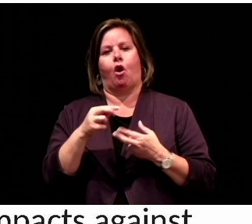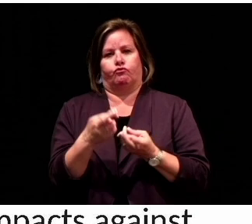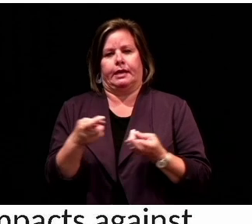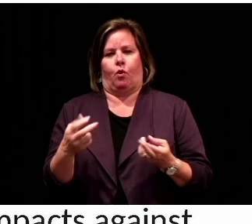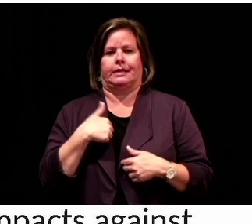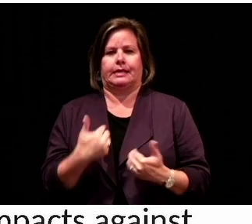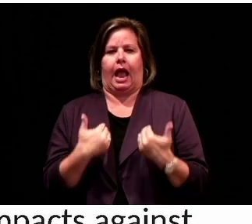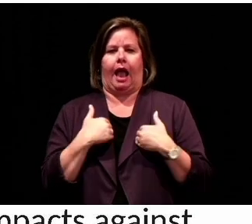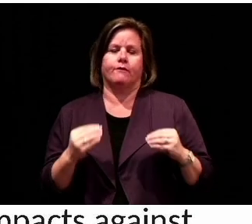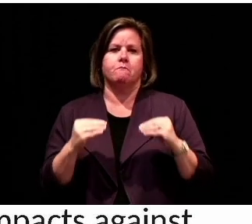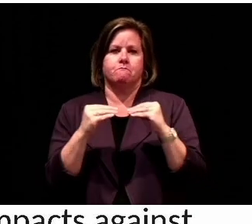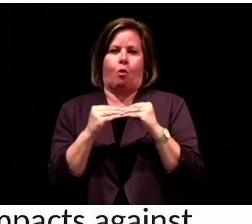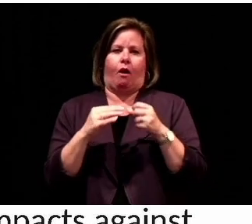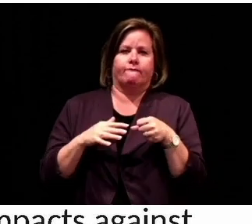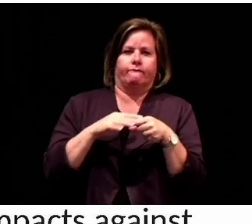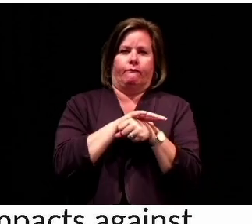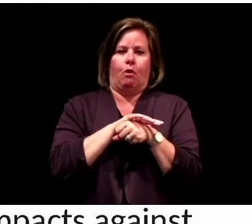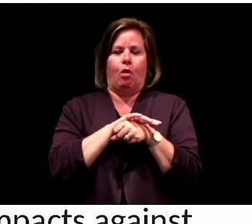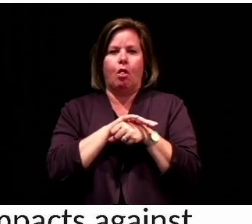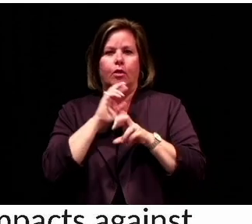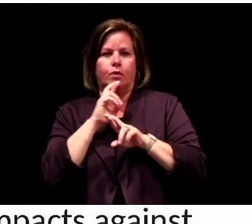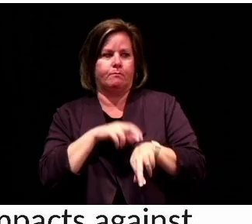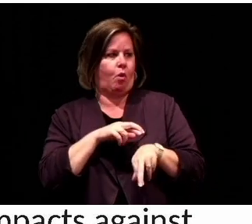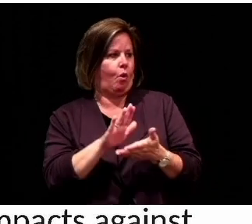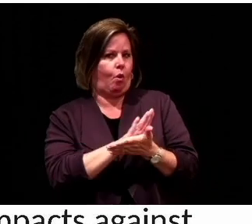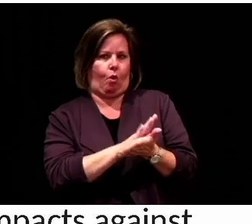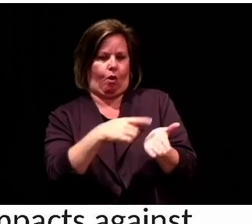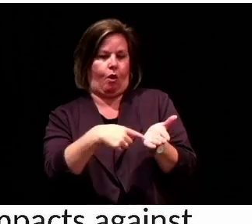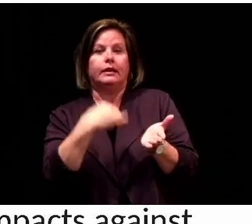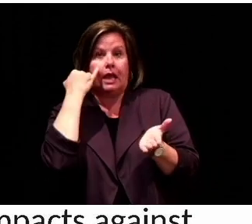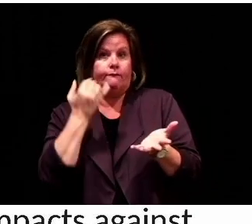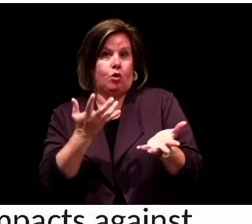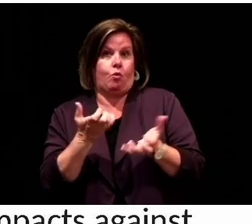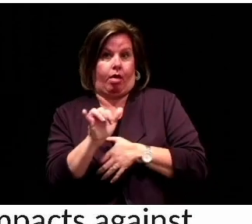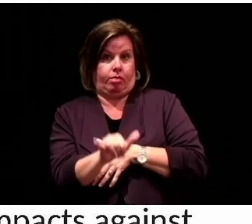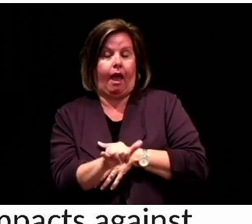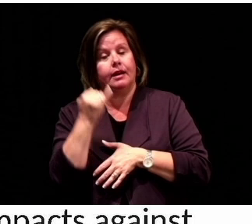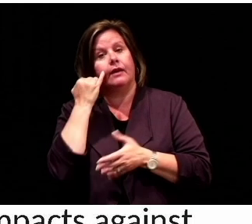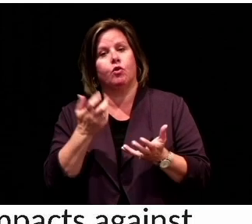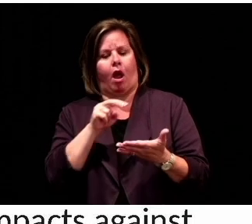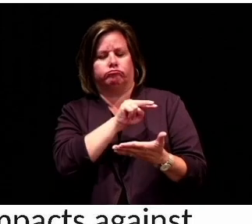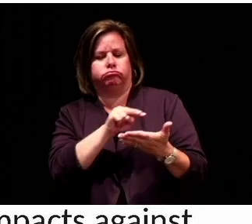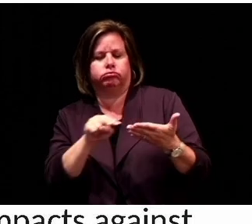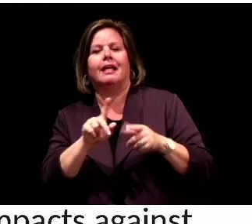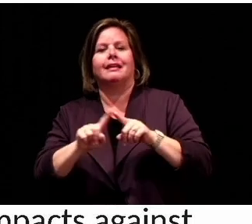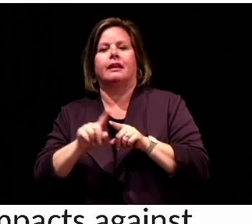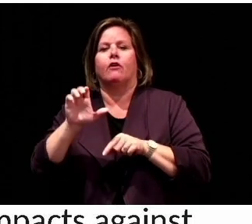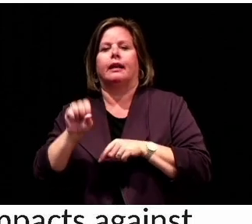no eviction record policies. And from a housing provider